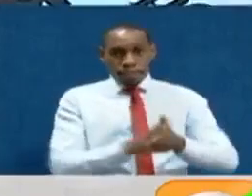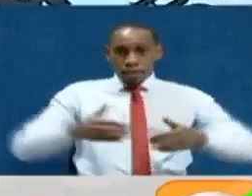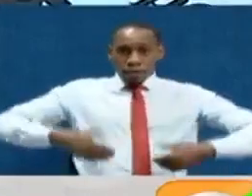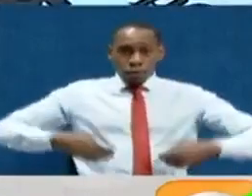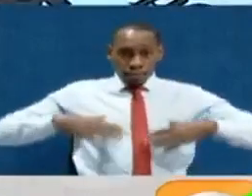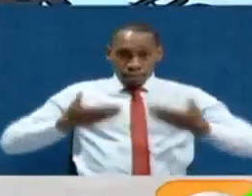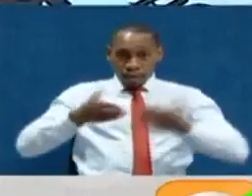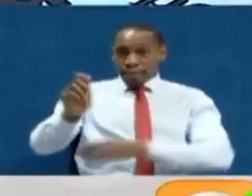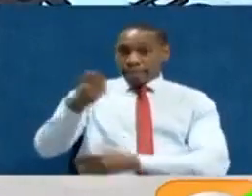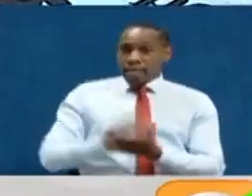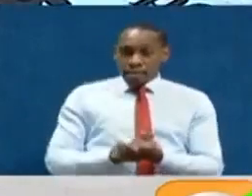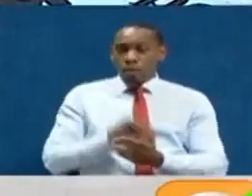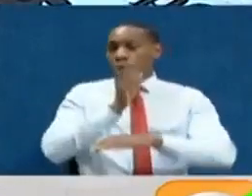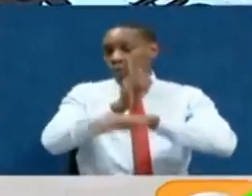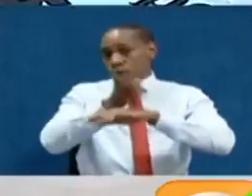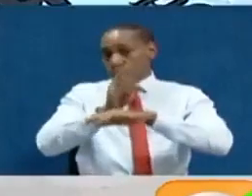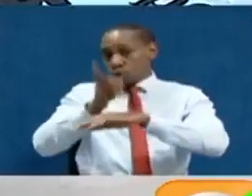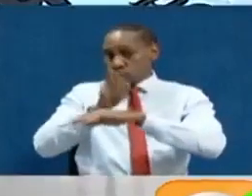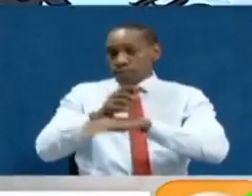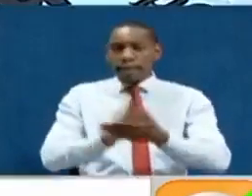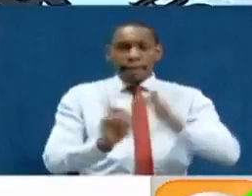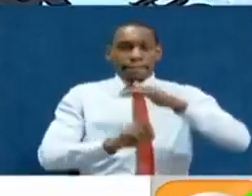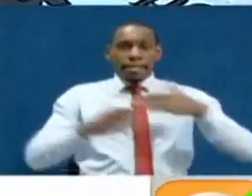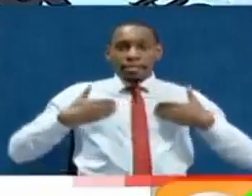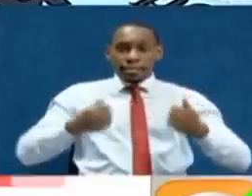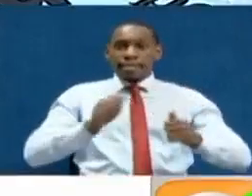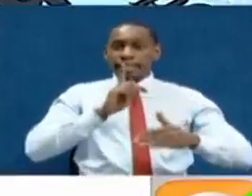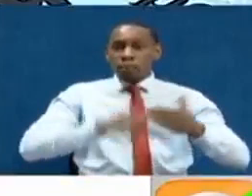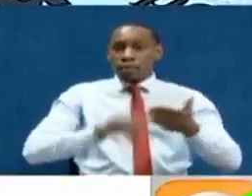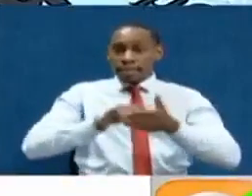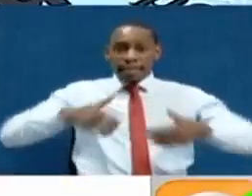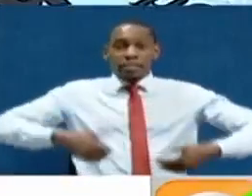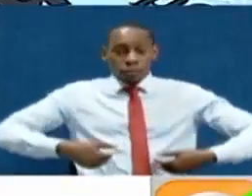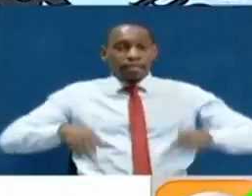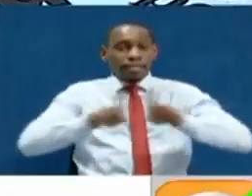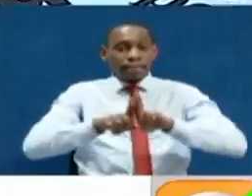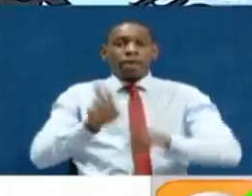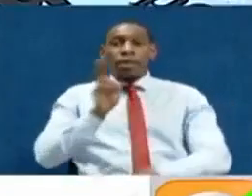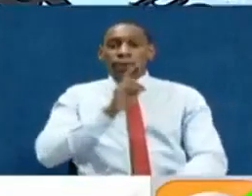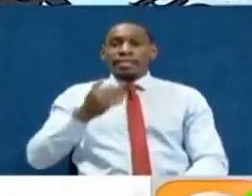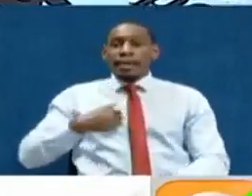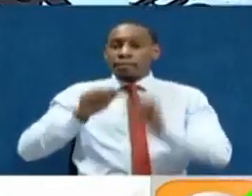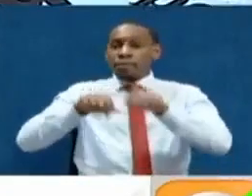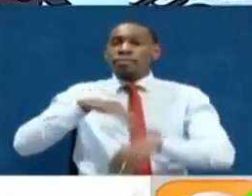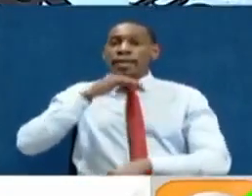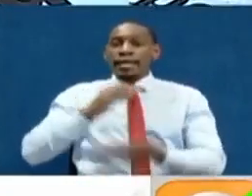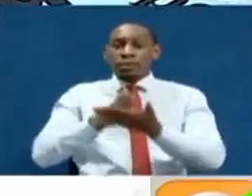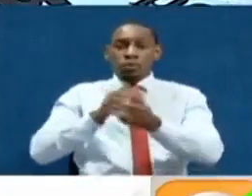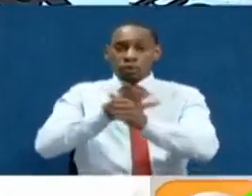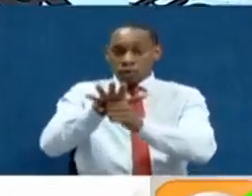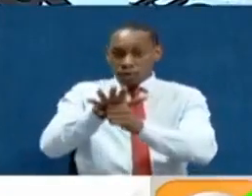Young people in the country have been put on high alert, with the Ministry of Health warning that they too risk succumbing to the